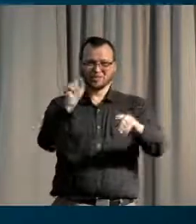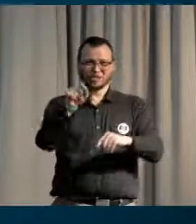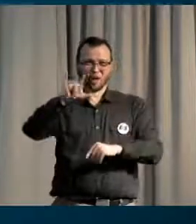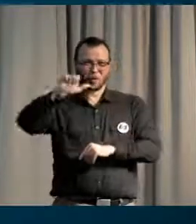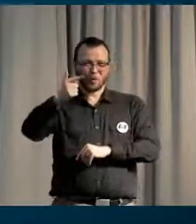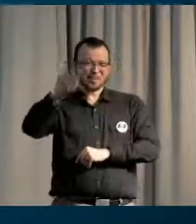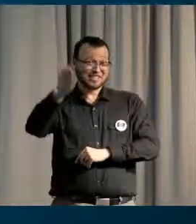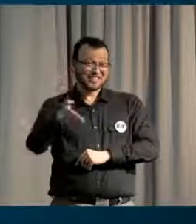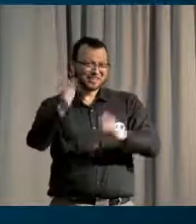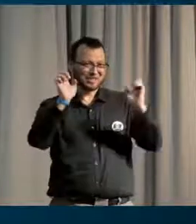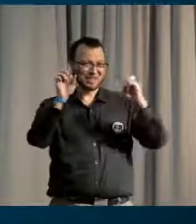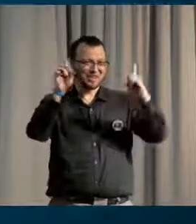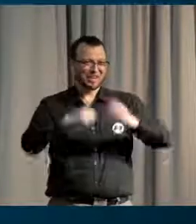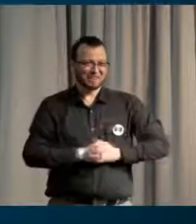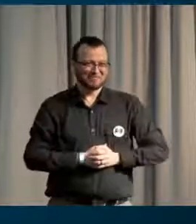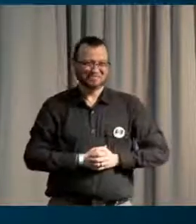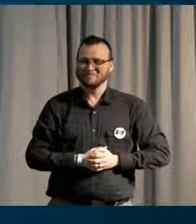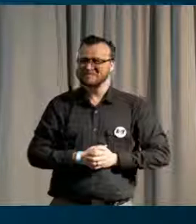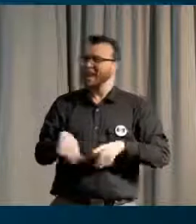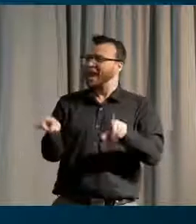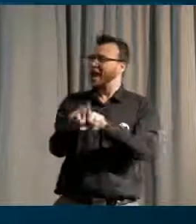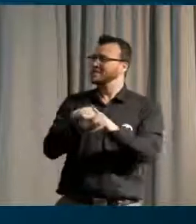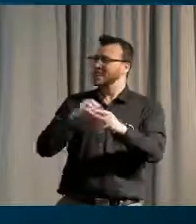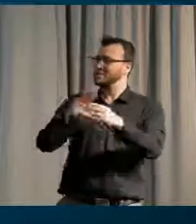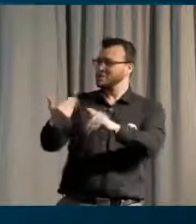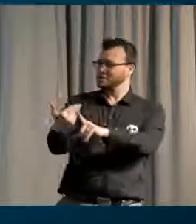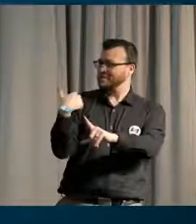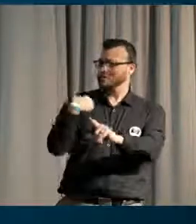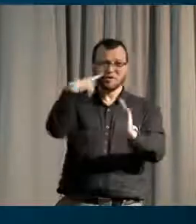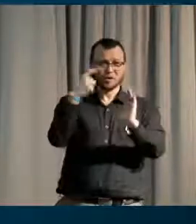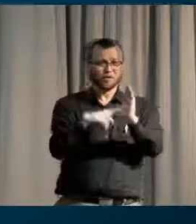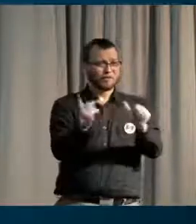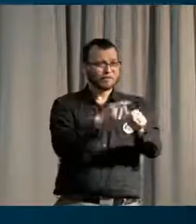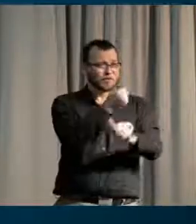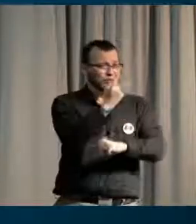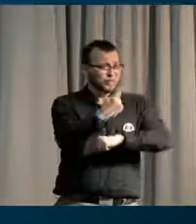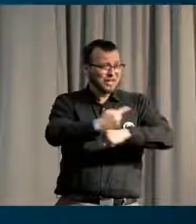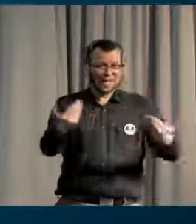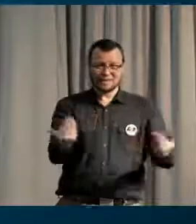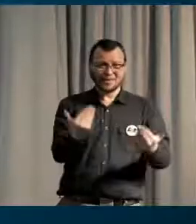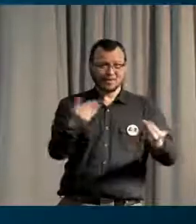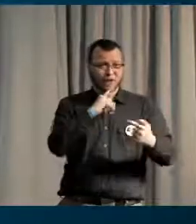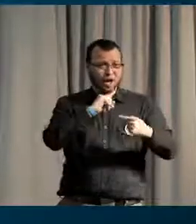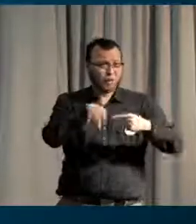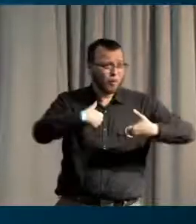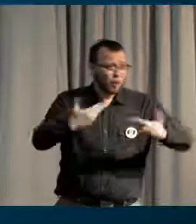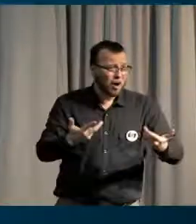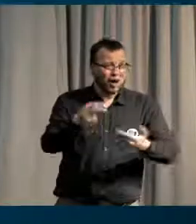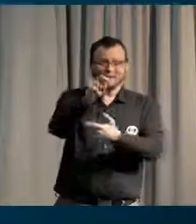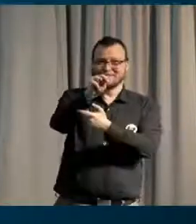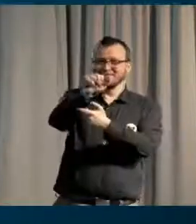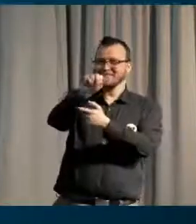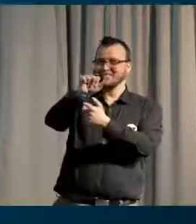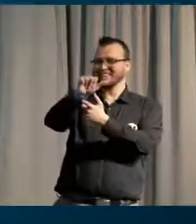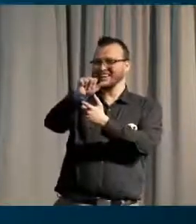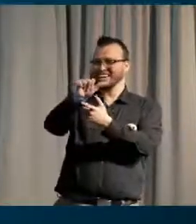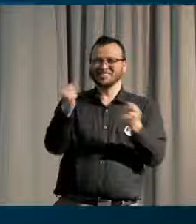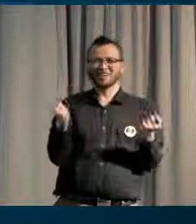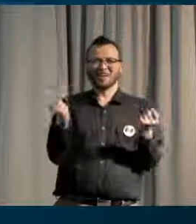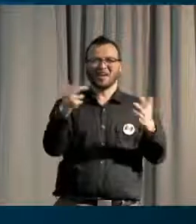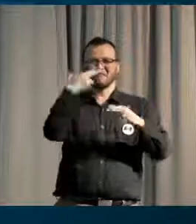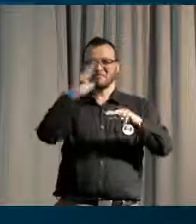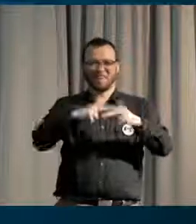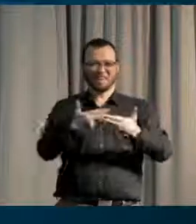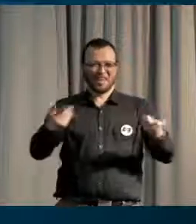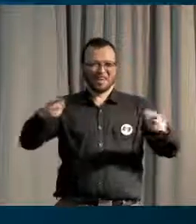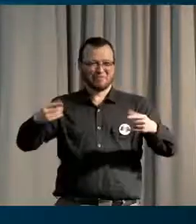intrepidmuseum.org/education. Now, as I mentioned before, you might have noticed that our first few days here are all about NASA. So we do have lots of cool friends here today